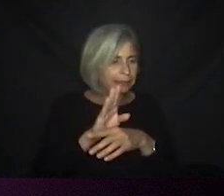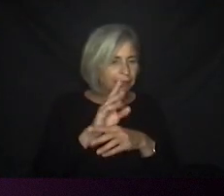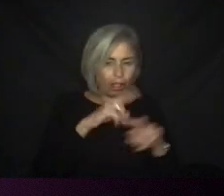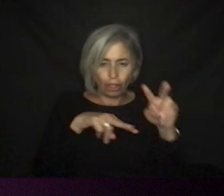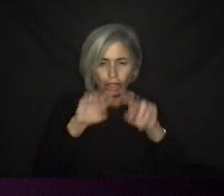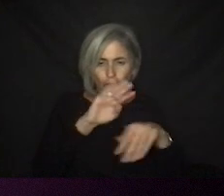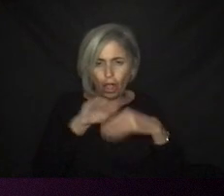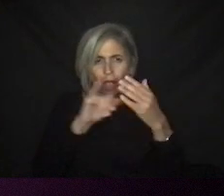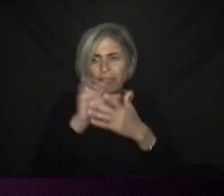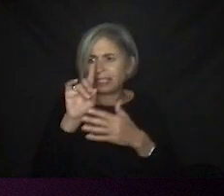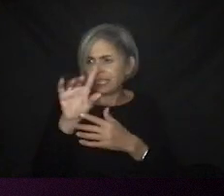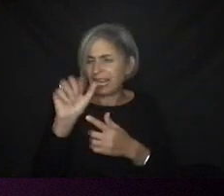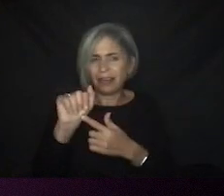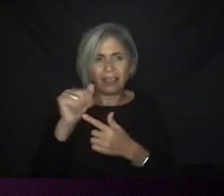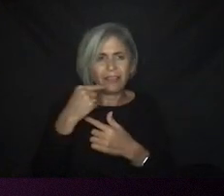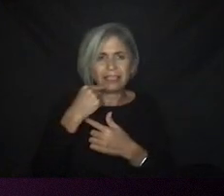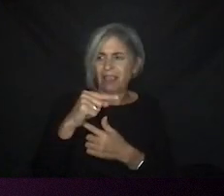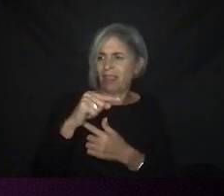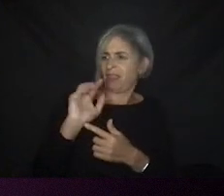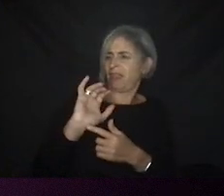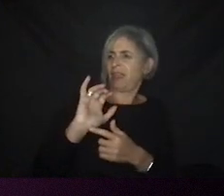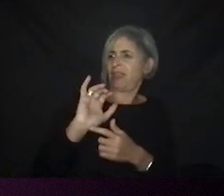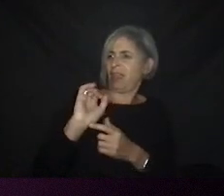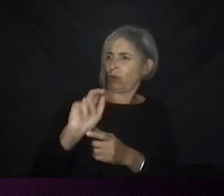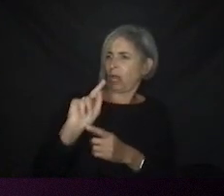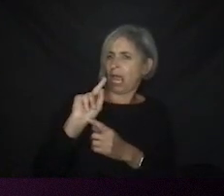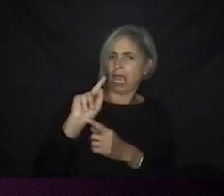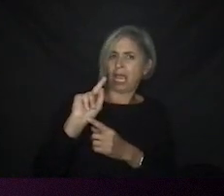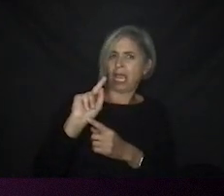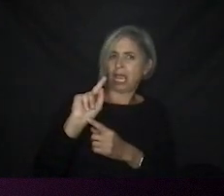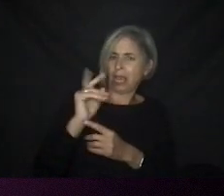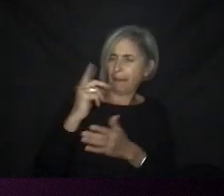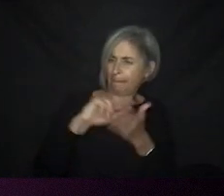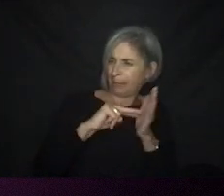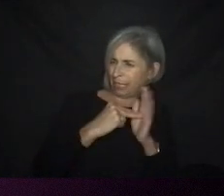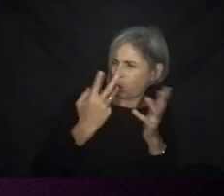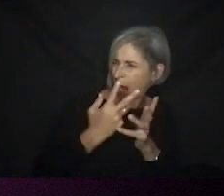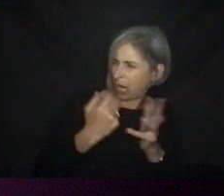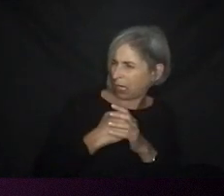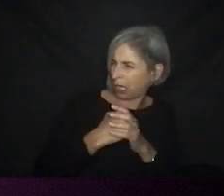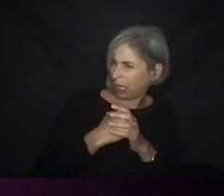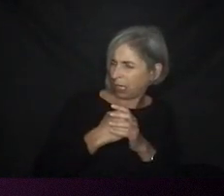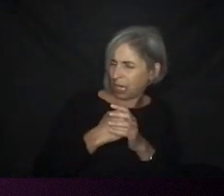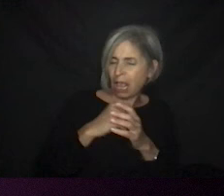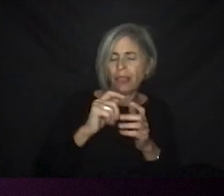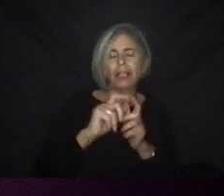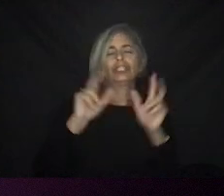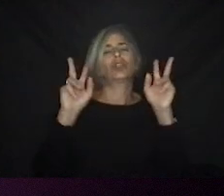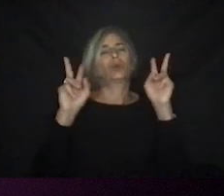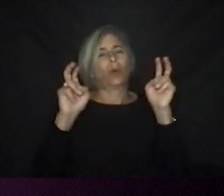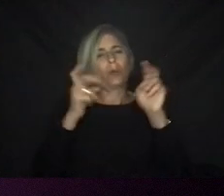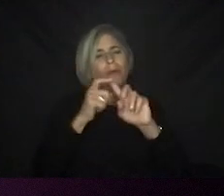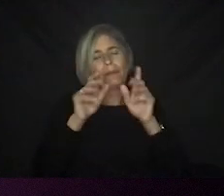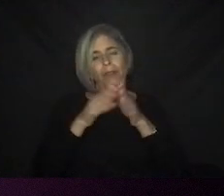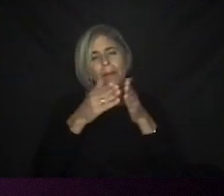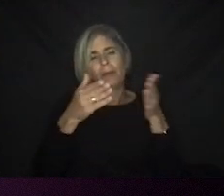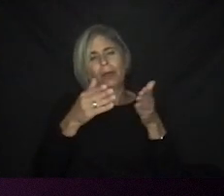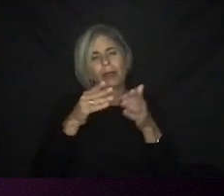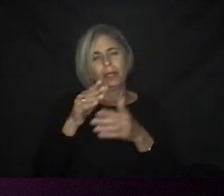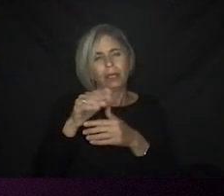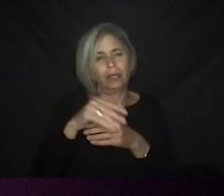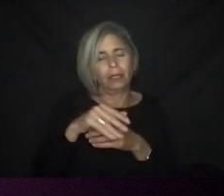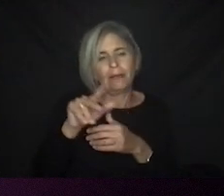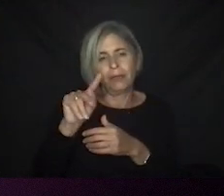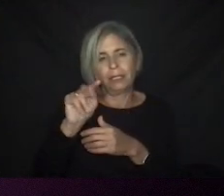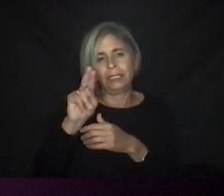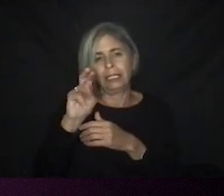at all this data. And they go, okay, what does that mean? What's it? So there's a great quote from the book Tyranny of Metrics.